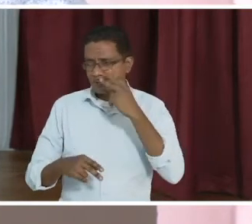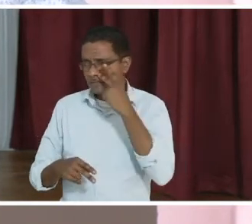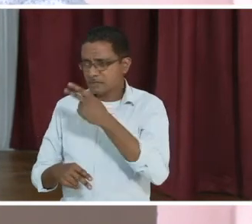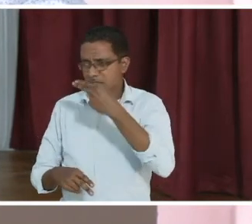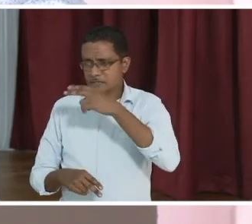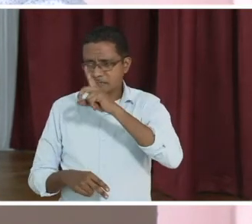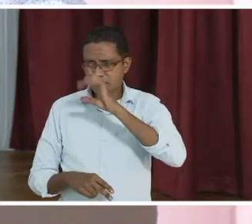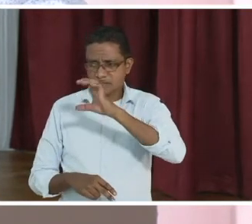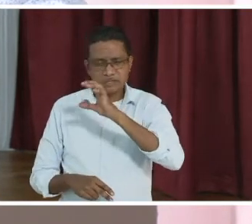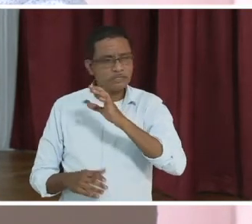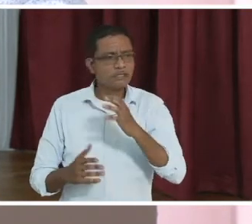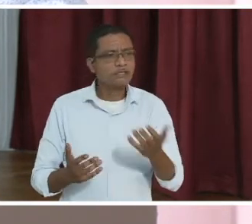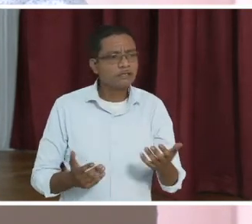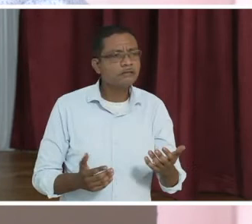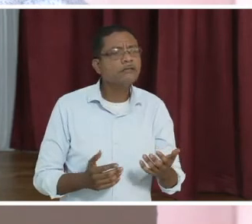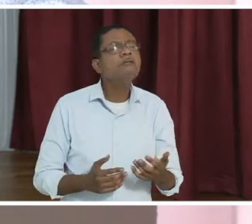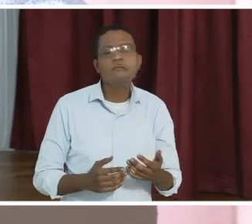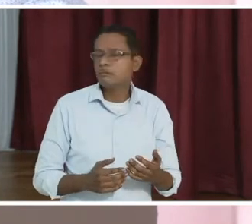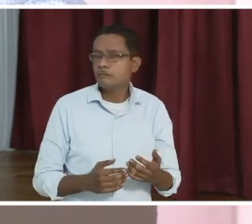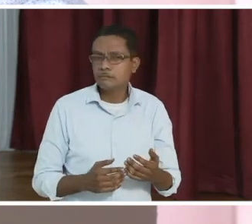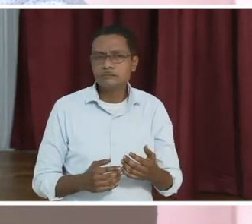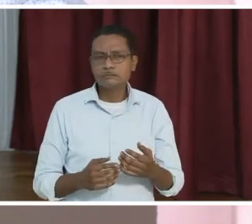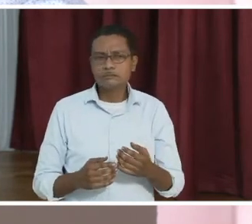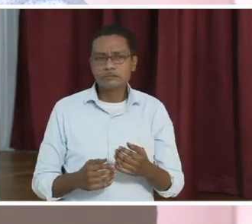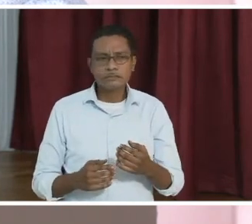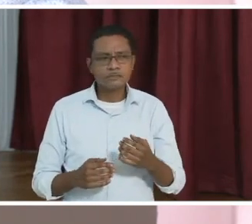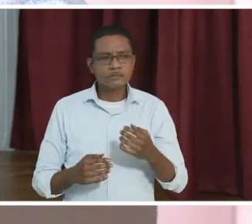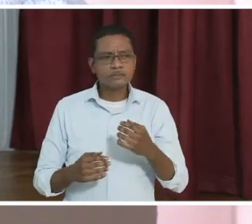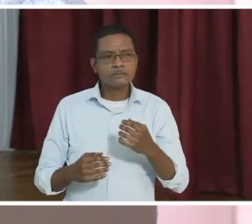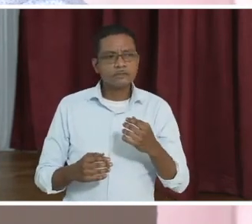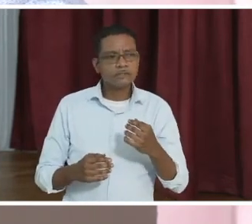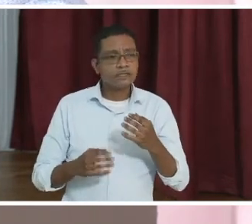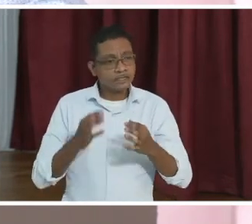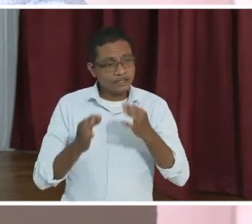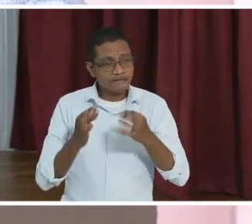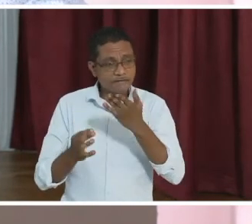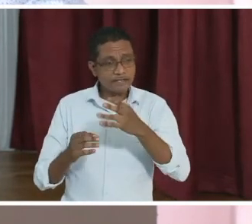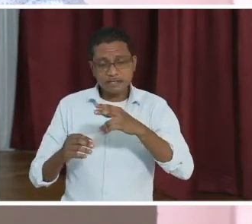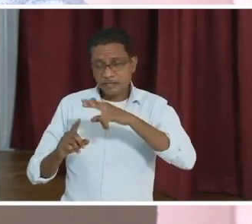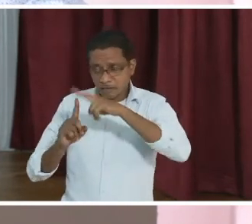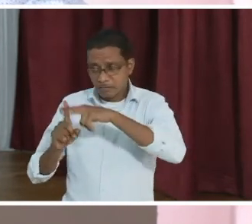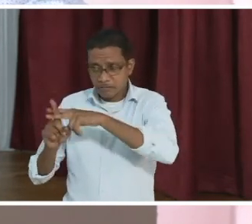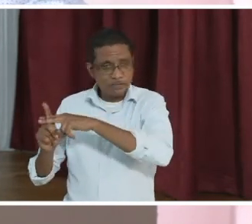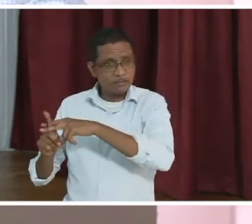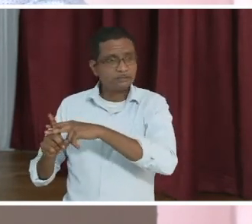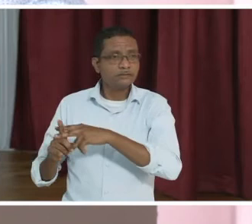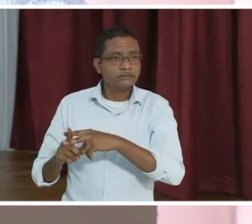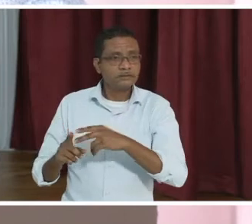as useful and beneficial to ensure that their applications are updated, particularly their